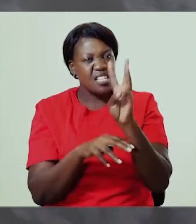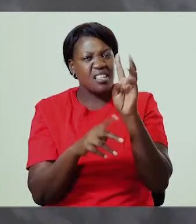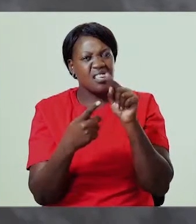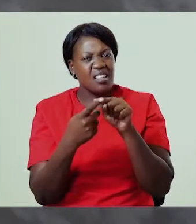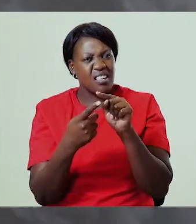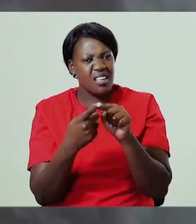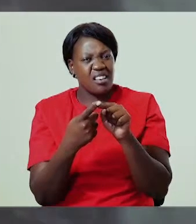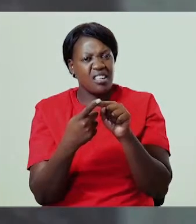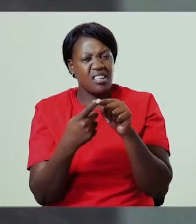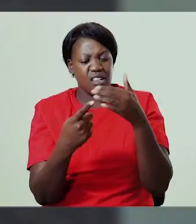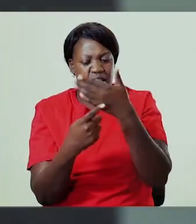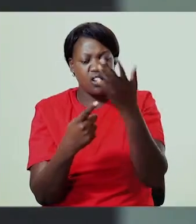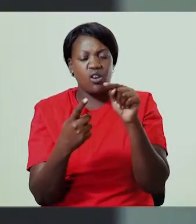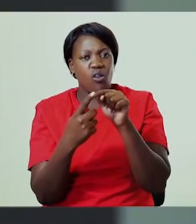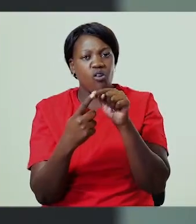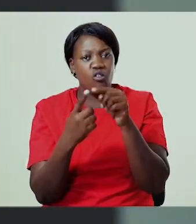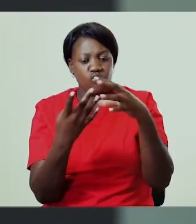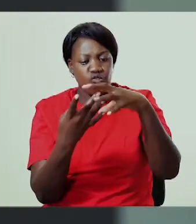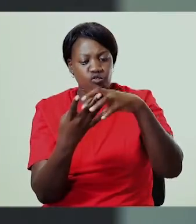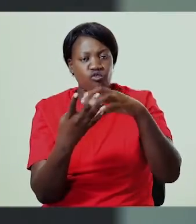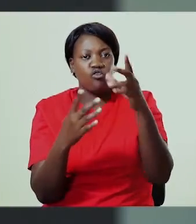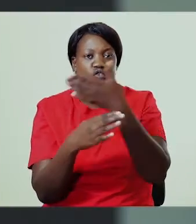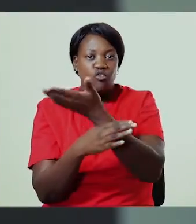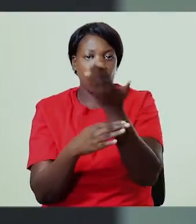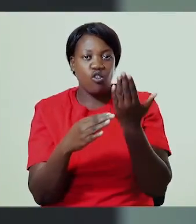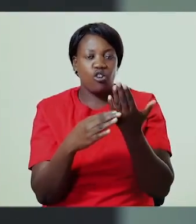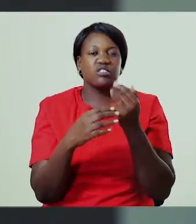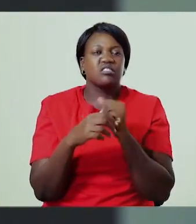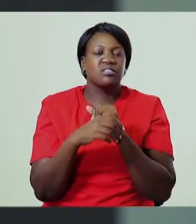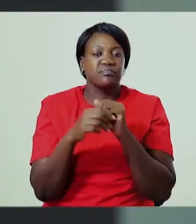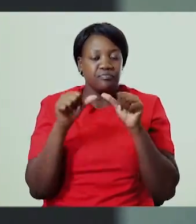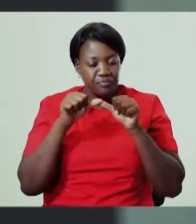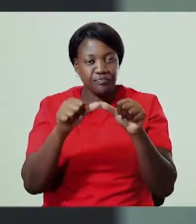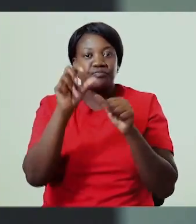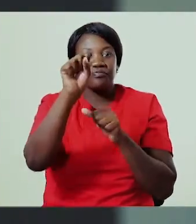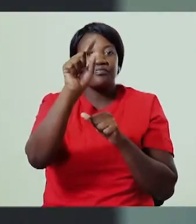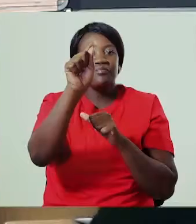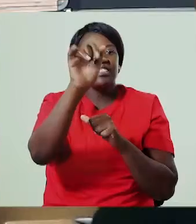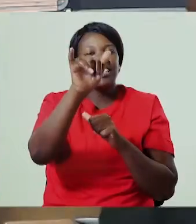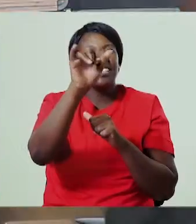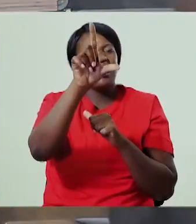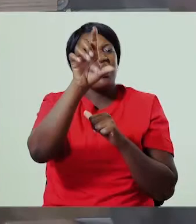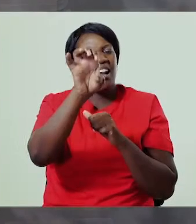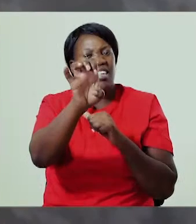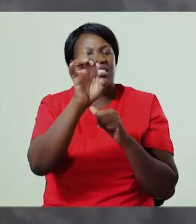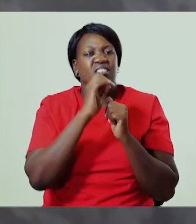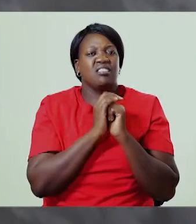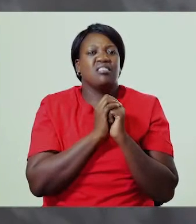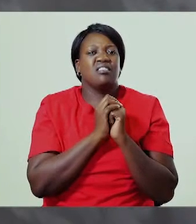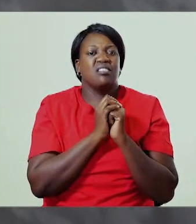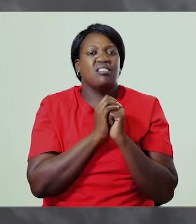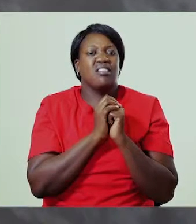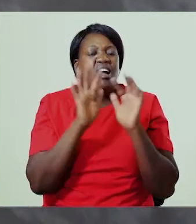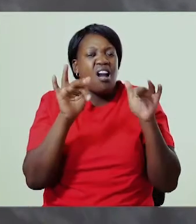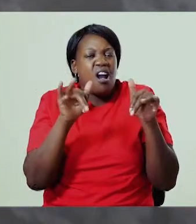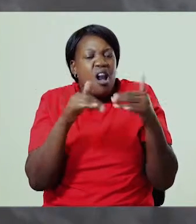the omniscient narrator. Absolutely. Shall we move on to the style? Okay. Now the style is the manner